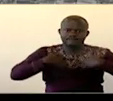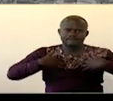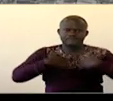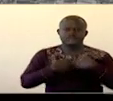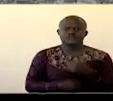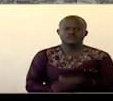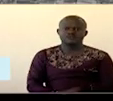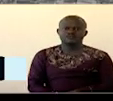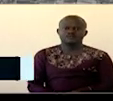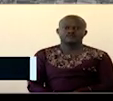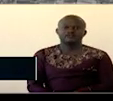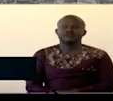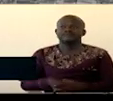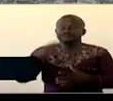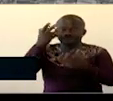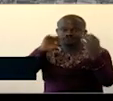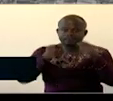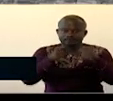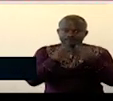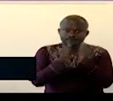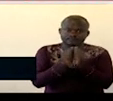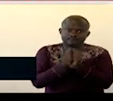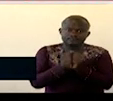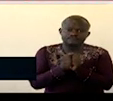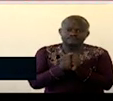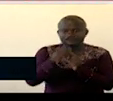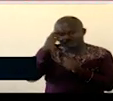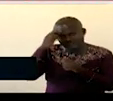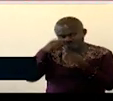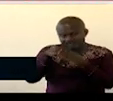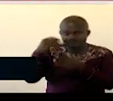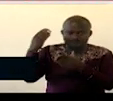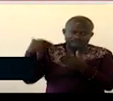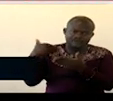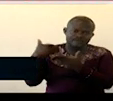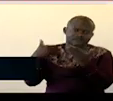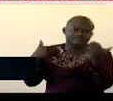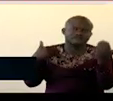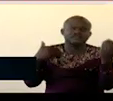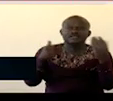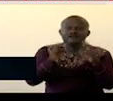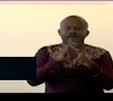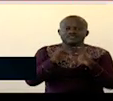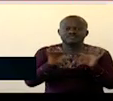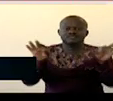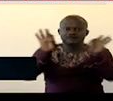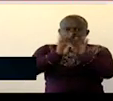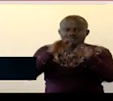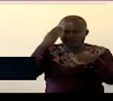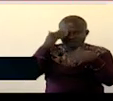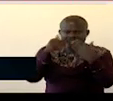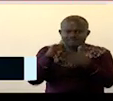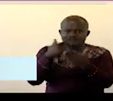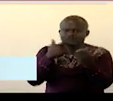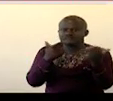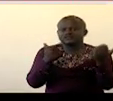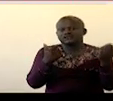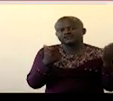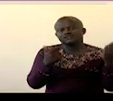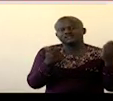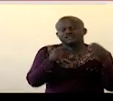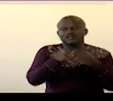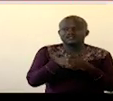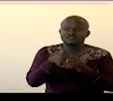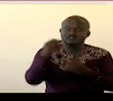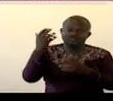Climate control by forests. Remember, forests are very important because in